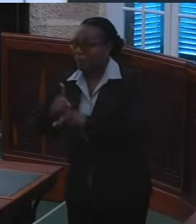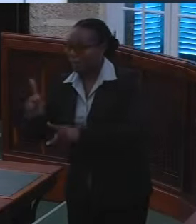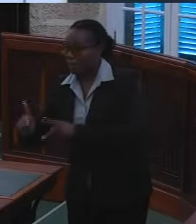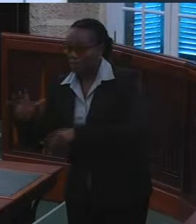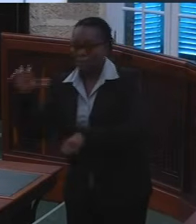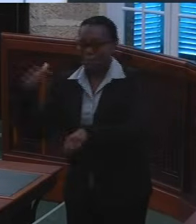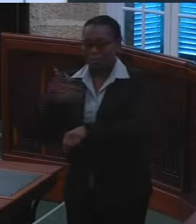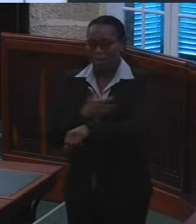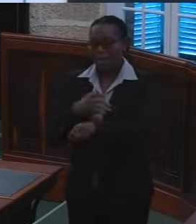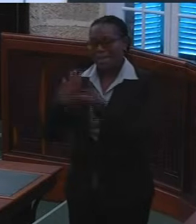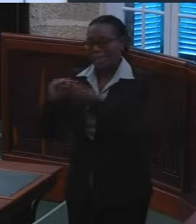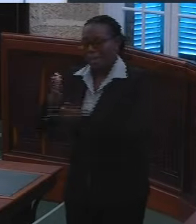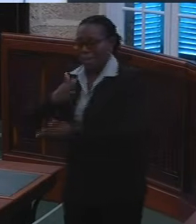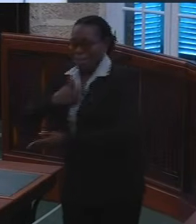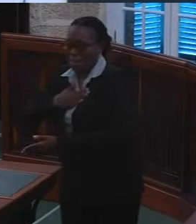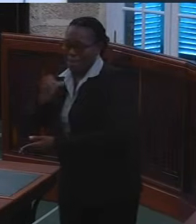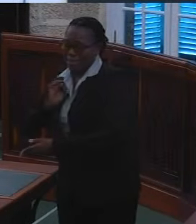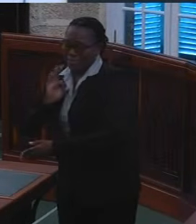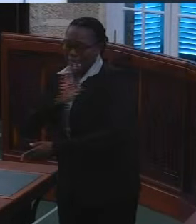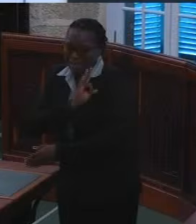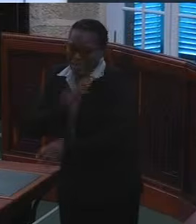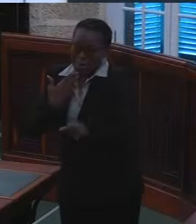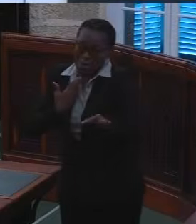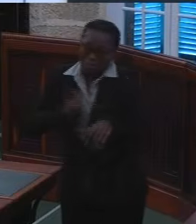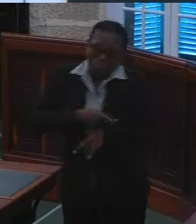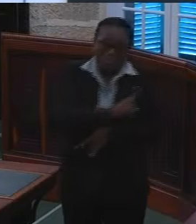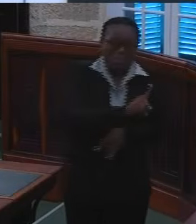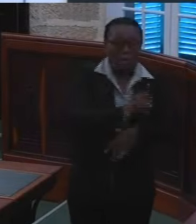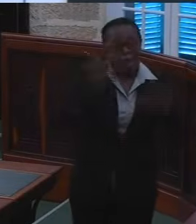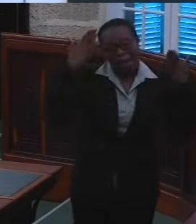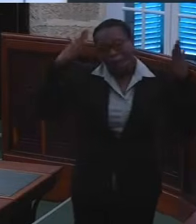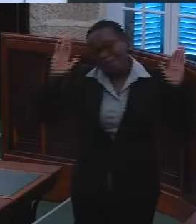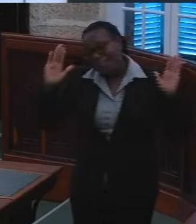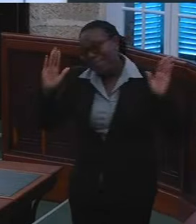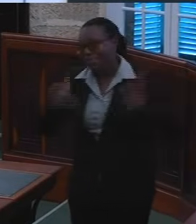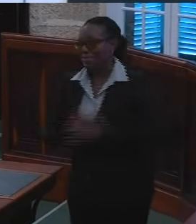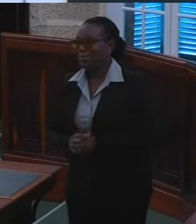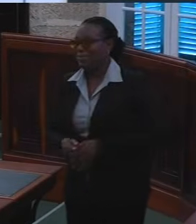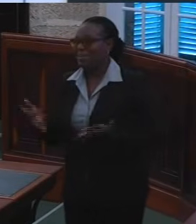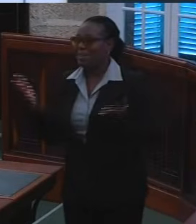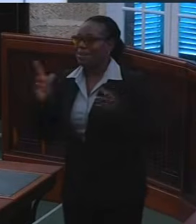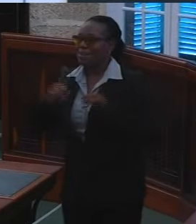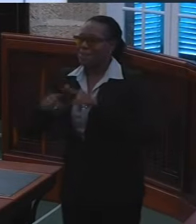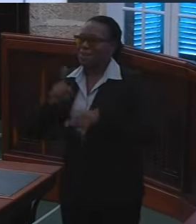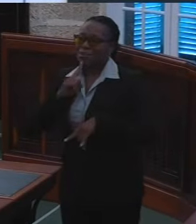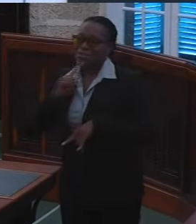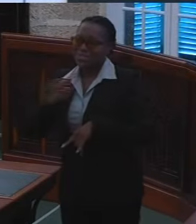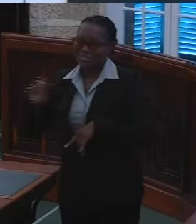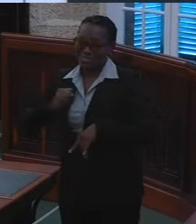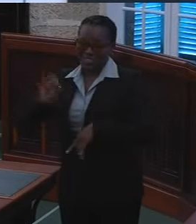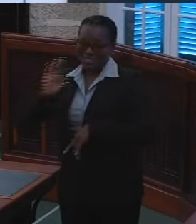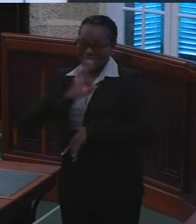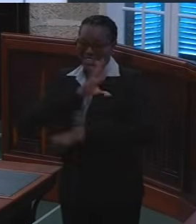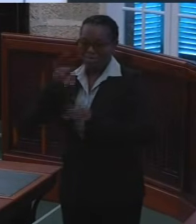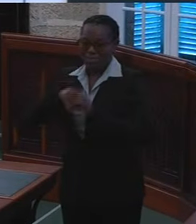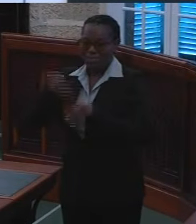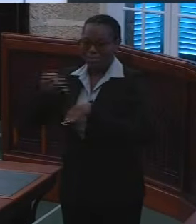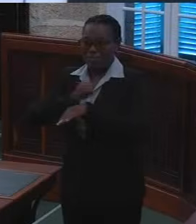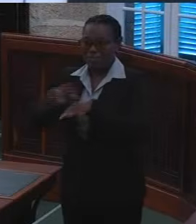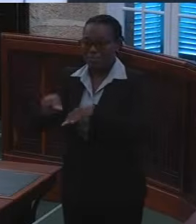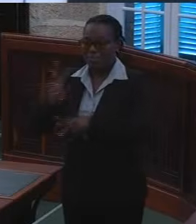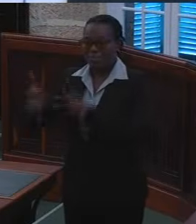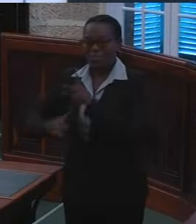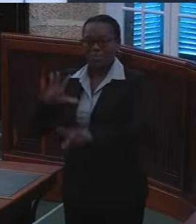but I don't know if that would offend my good friend, the Minister. But I really want to thank the staff in the Ministry of People Empowerment because they